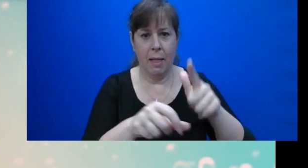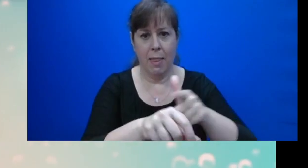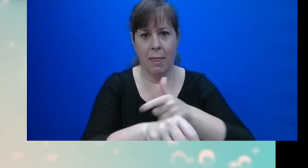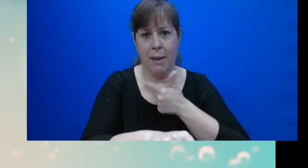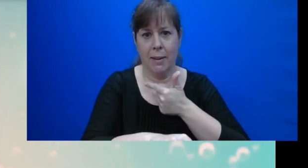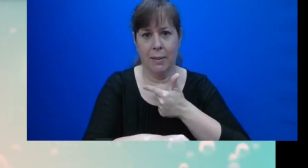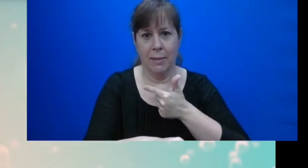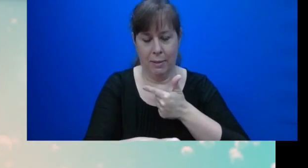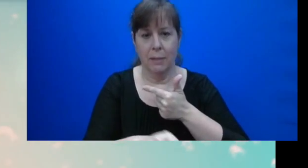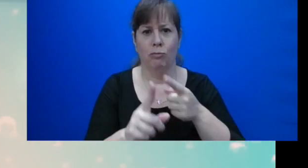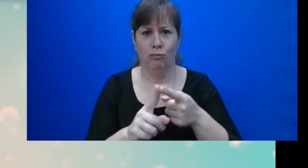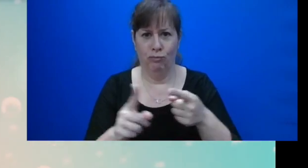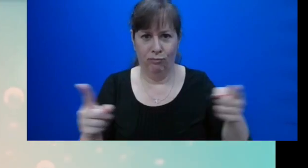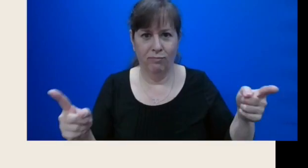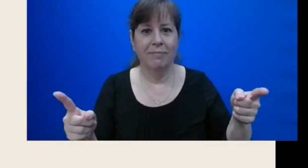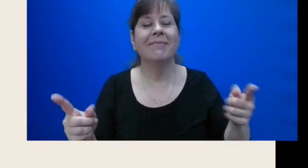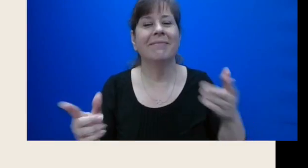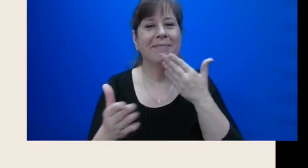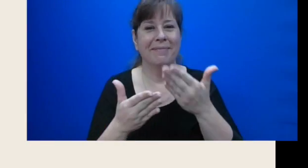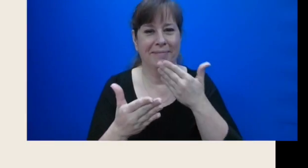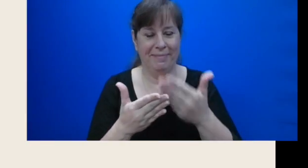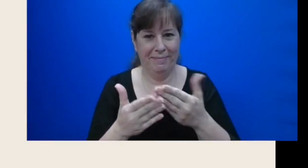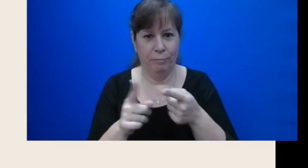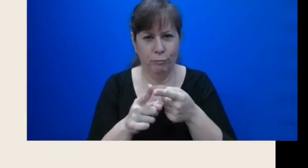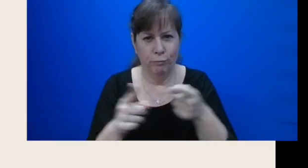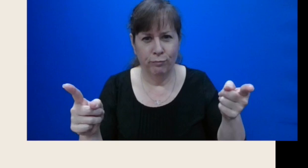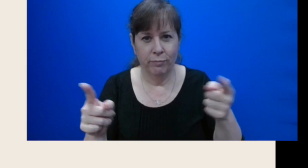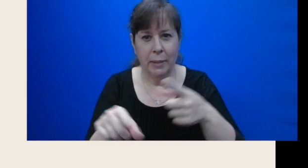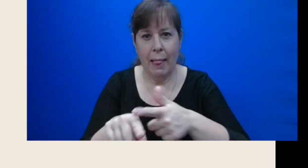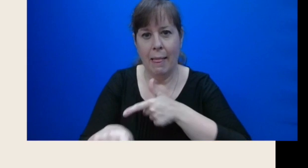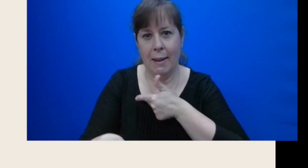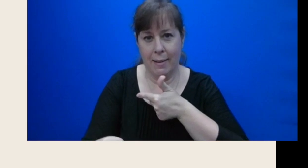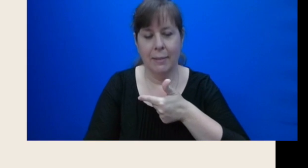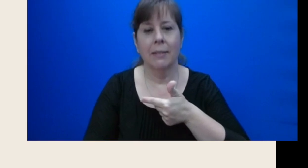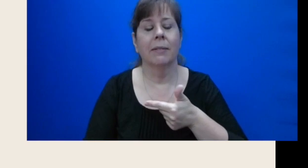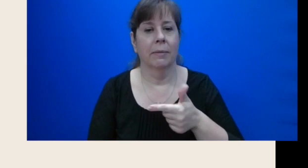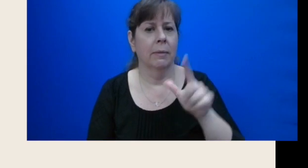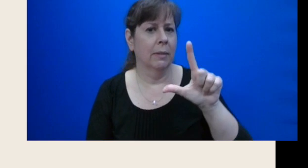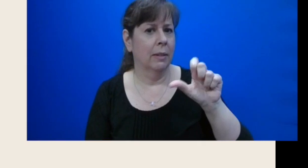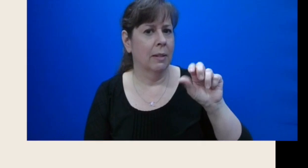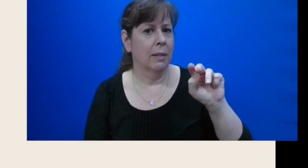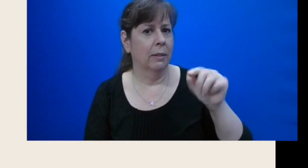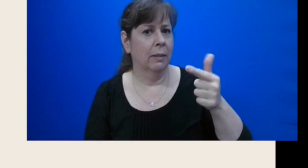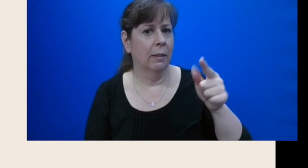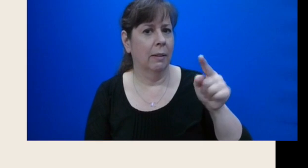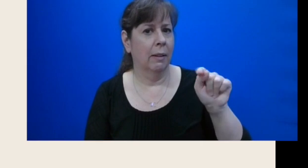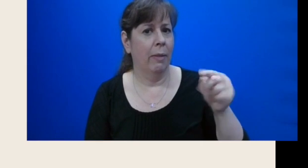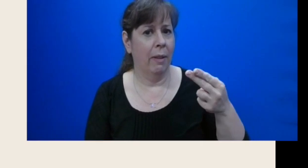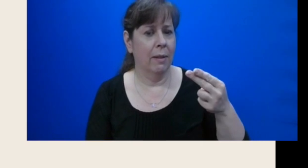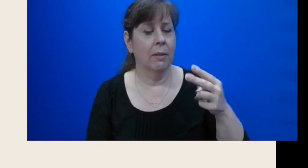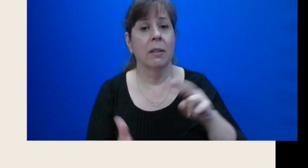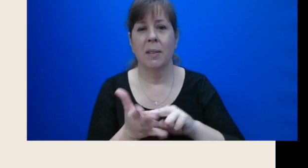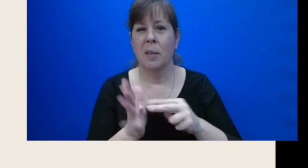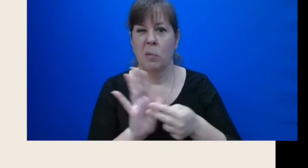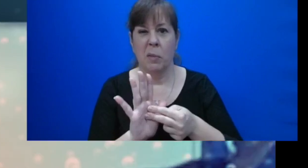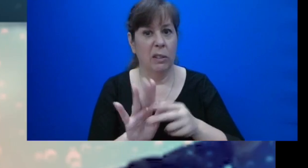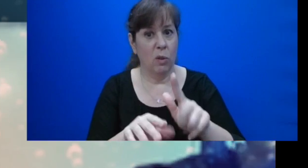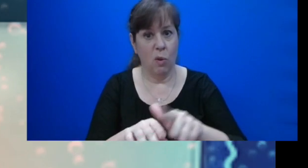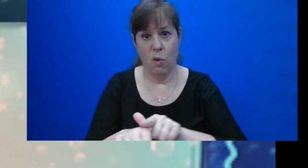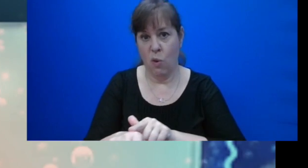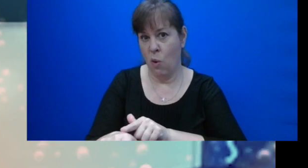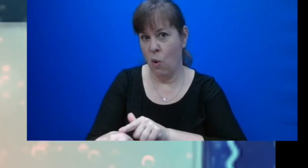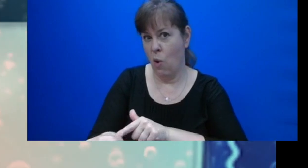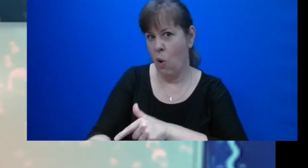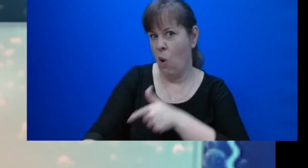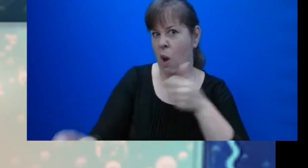Great job! Length. Length is the measurement of how long something is.